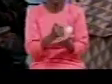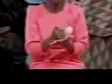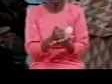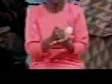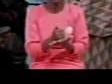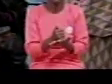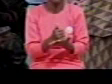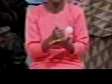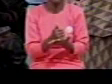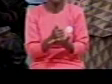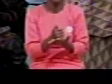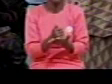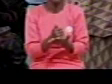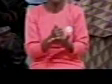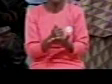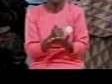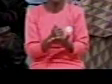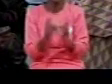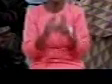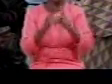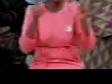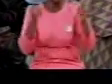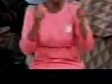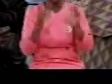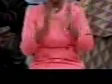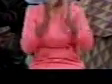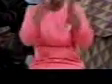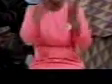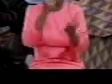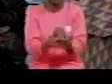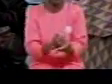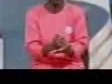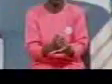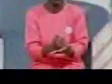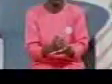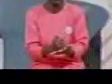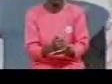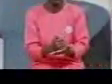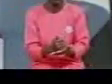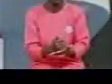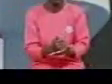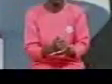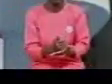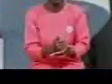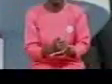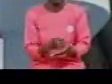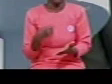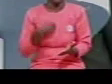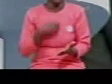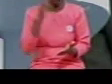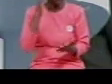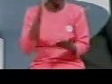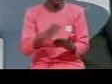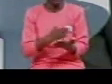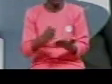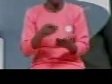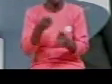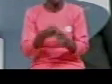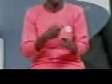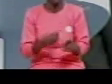Amen. A greater amen. Amen. We are going to sing from page 3 of our program.